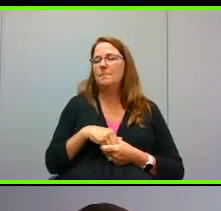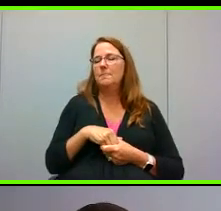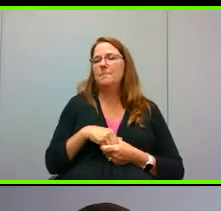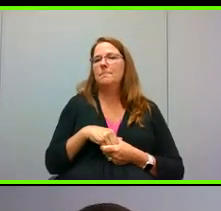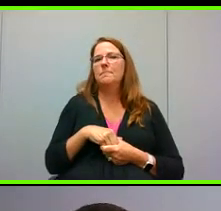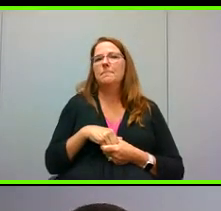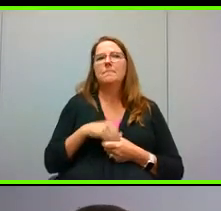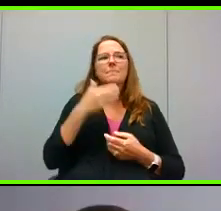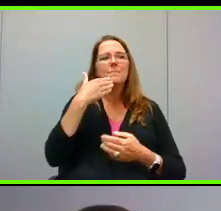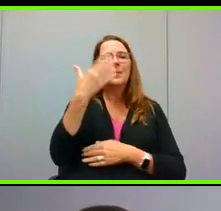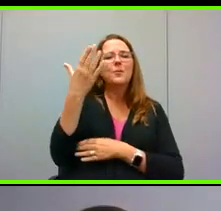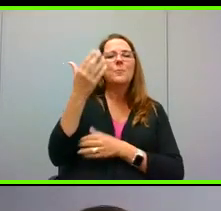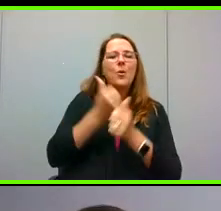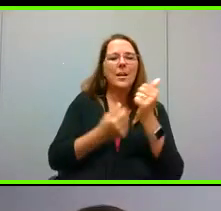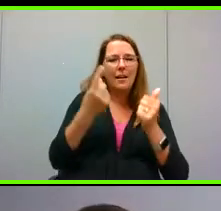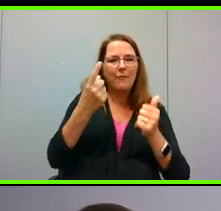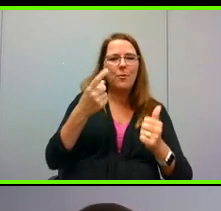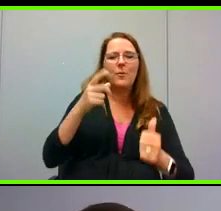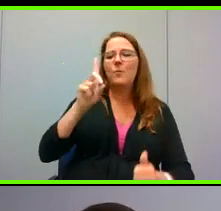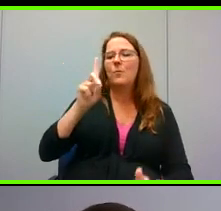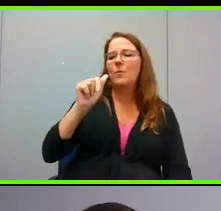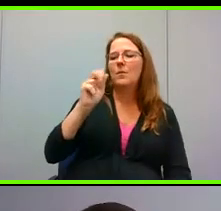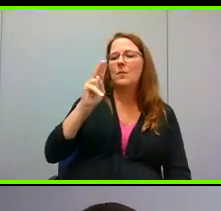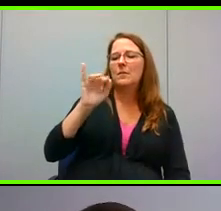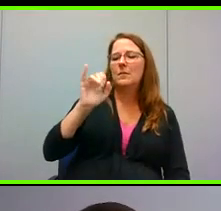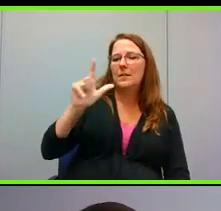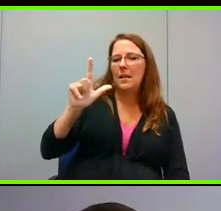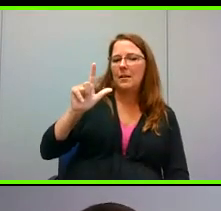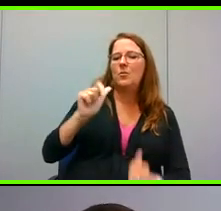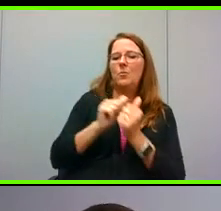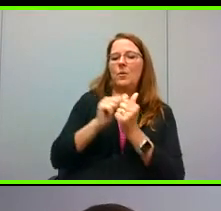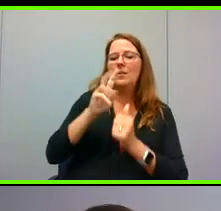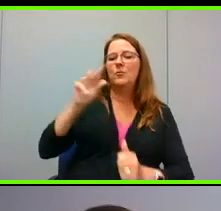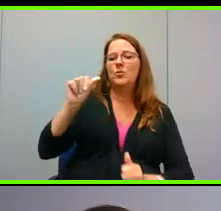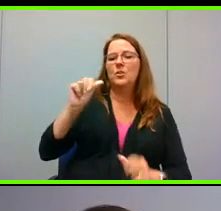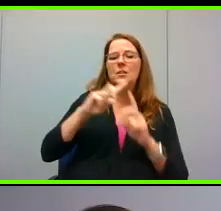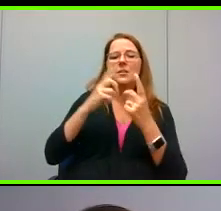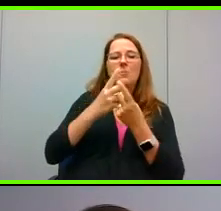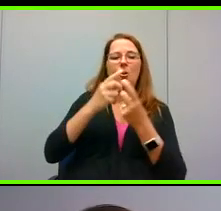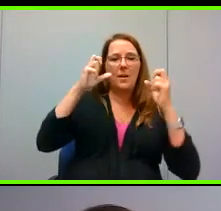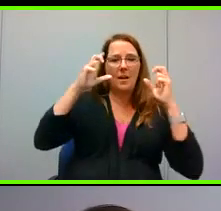Hey, good morning, everybody. Daniel Irwin, I'm with the Virginia Department of Education.